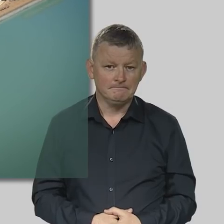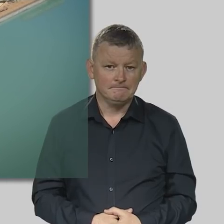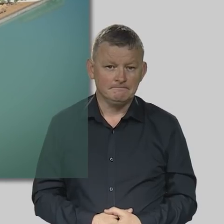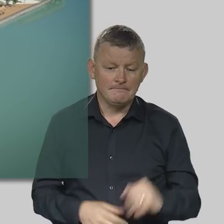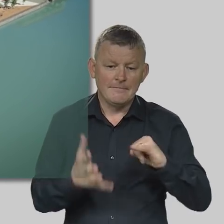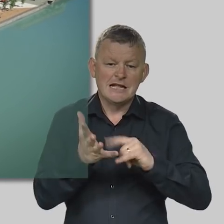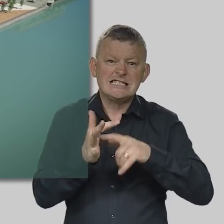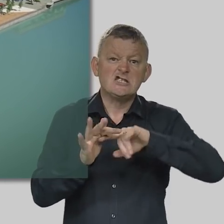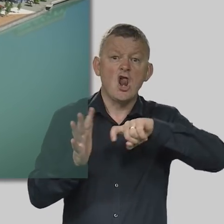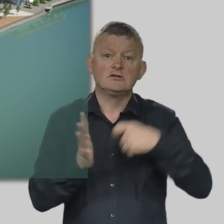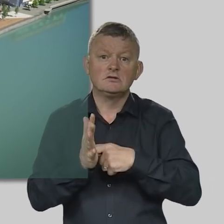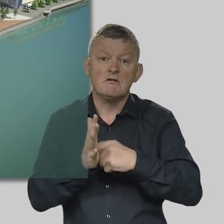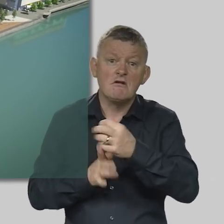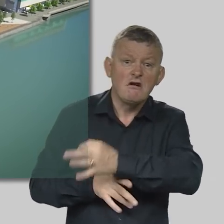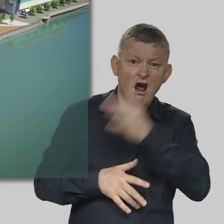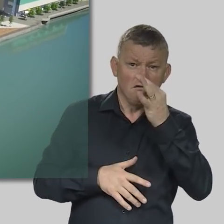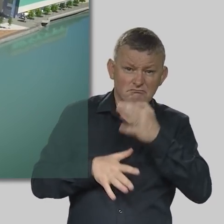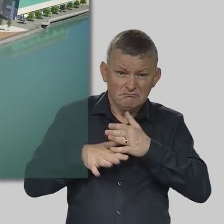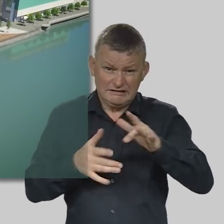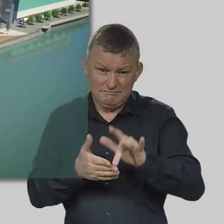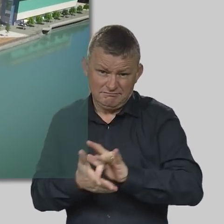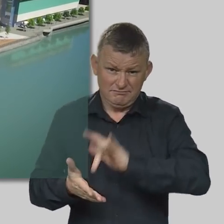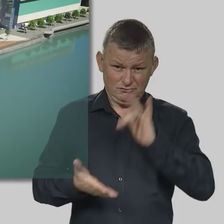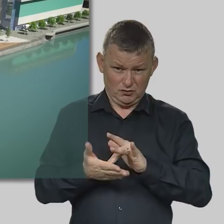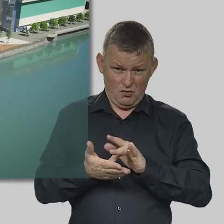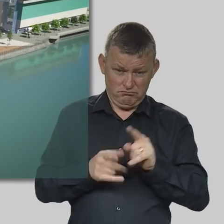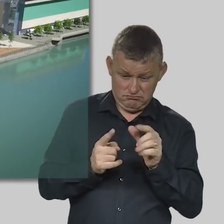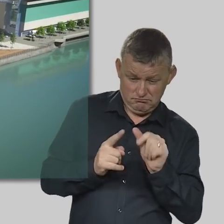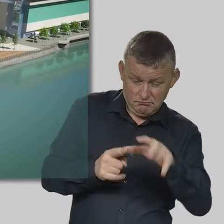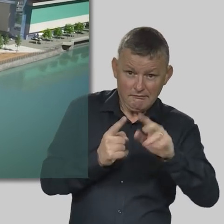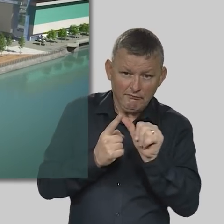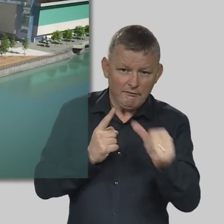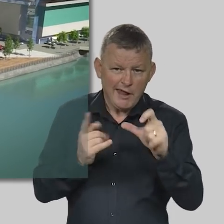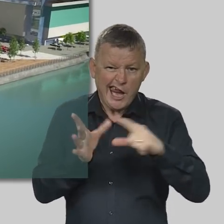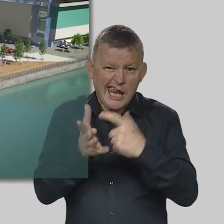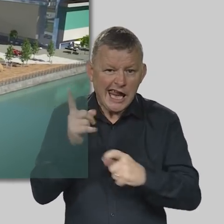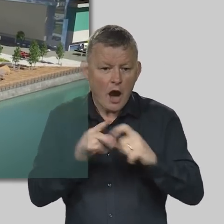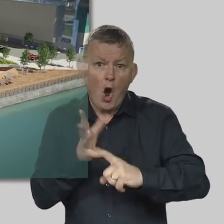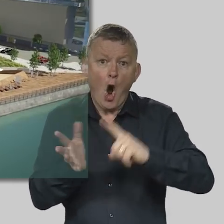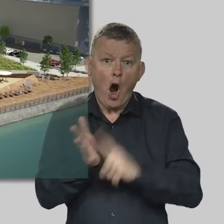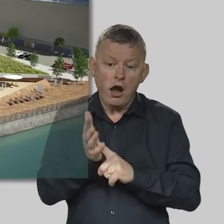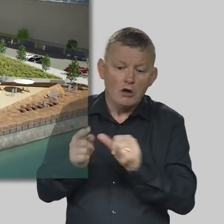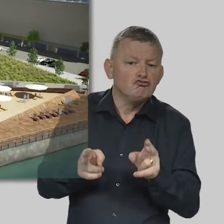Slessor Gardens stretches from the rear of the city's main concert venue, the Caird Hall, to the river.